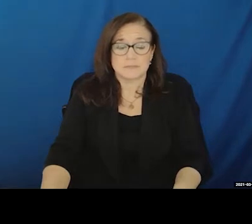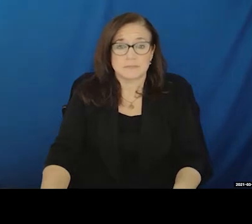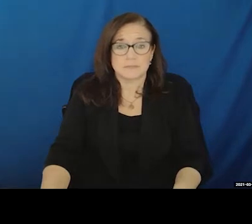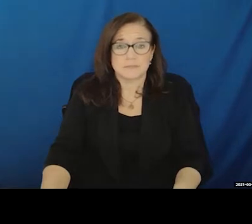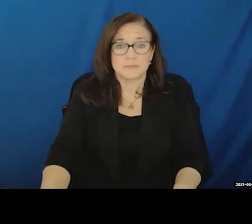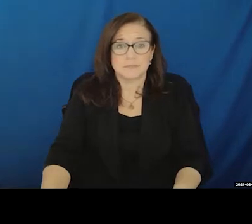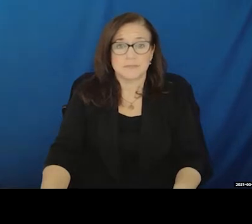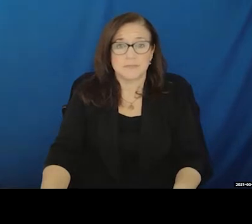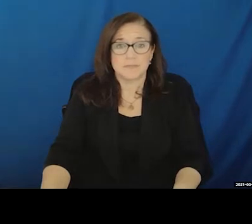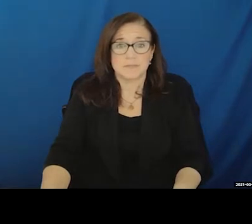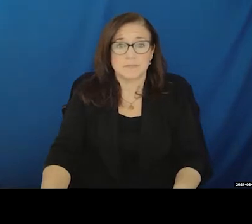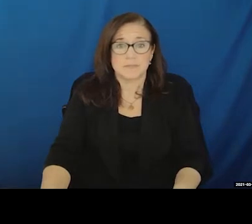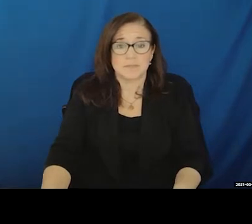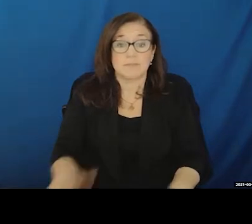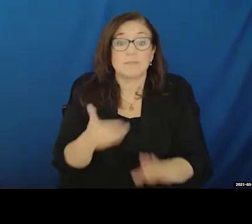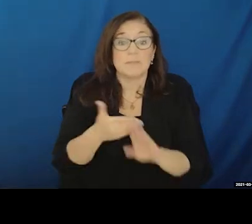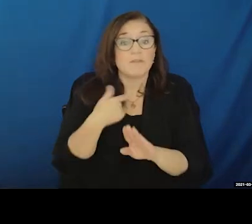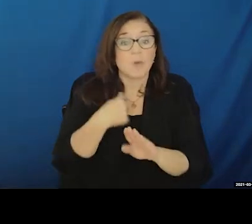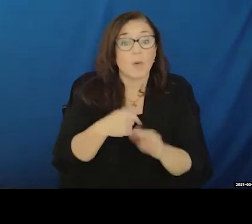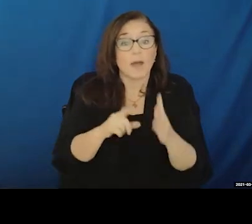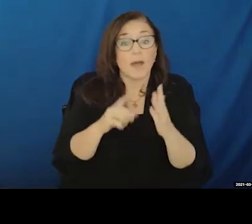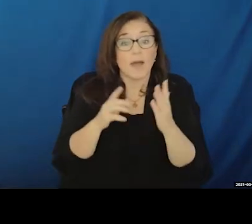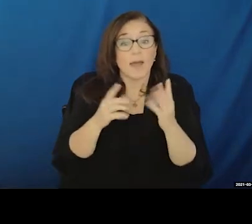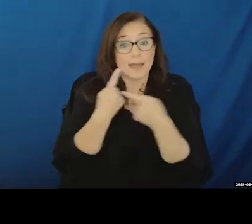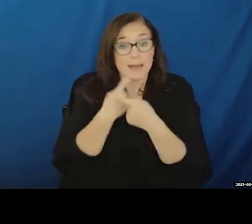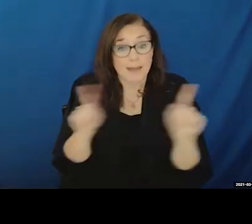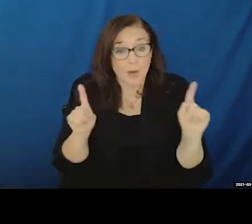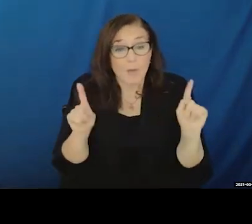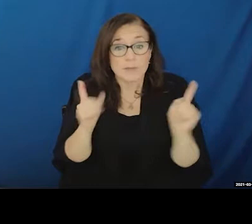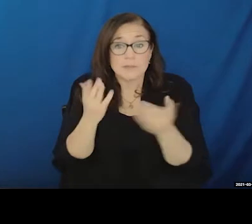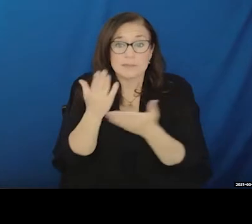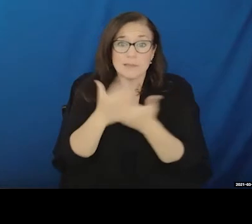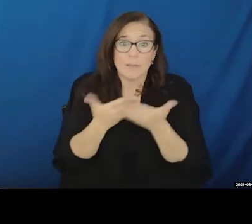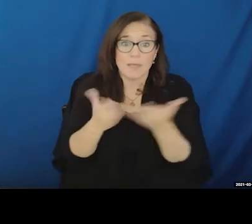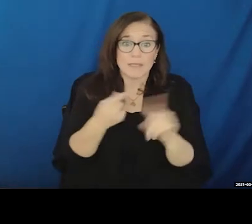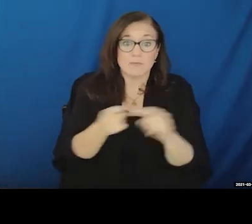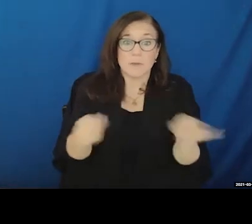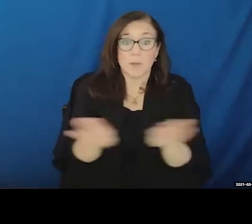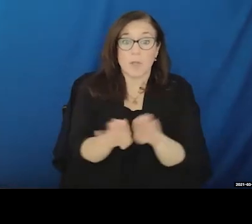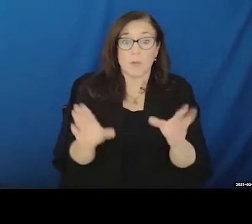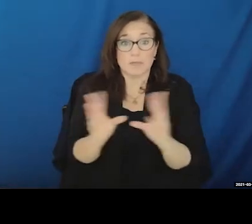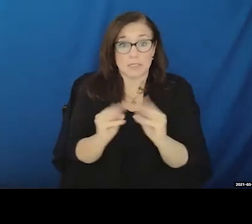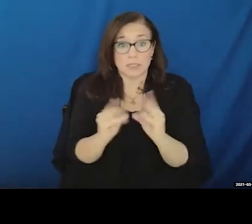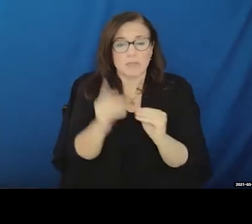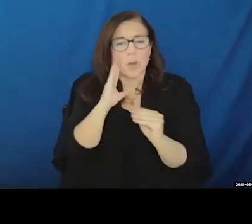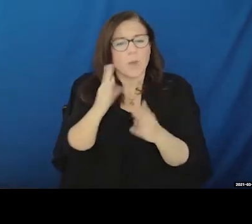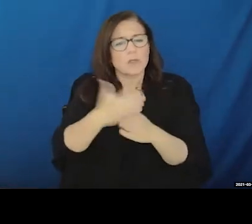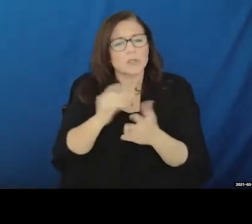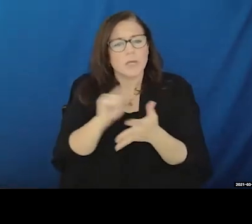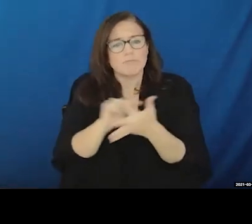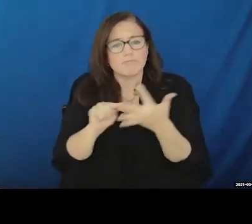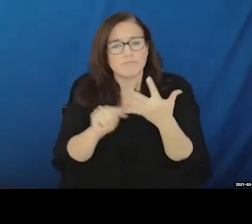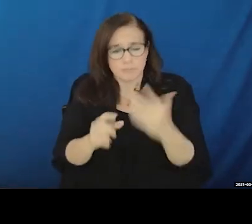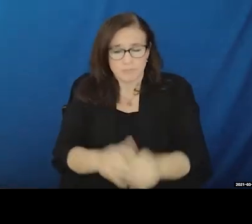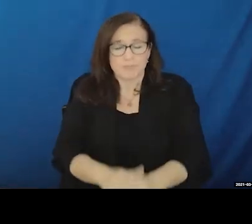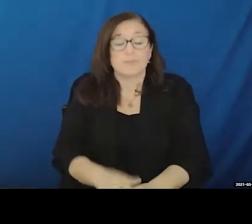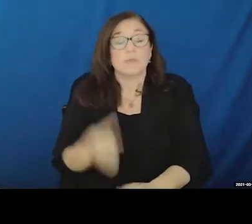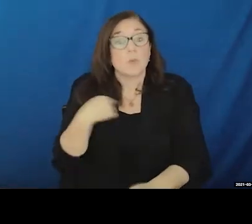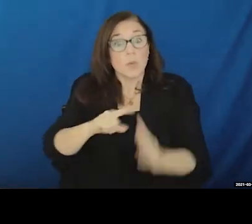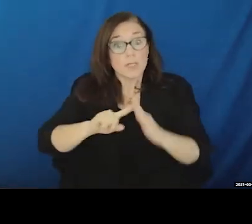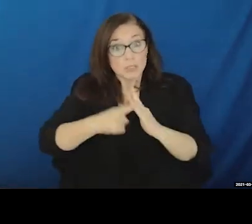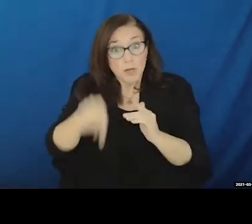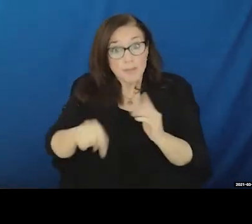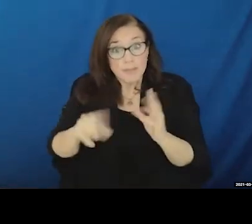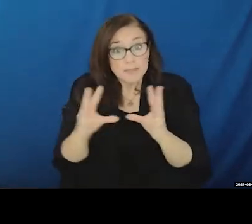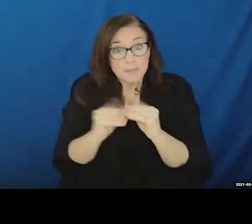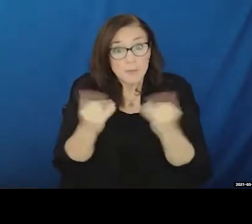Before I announce the action that was taken in closed session, I have a couple things that I'd like to share. As we begin this meeting tonight, I again